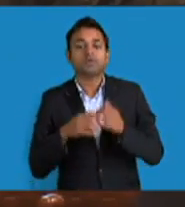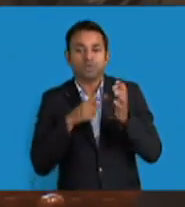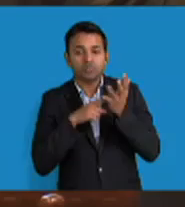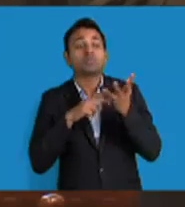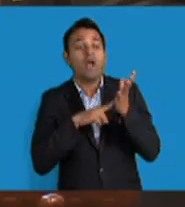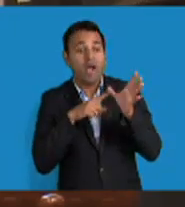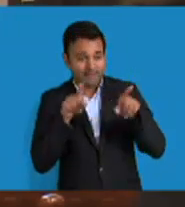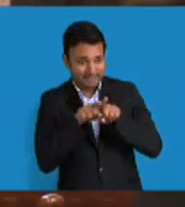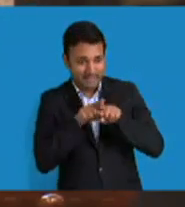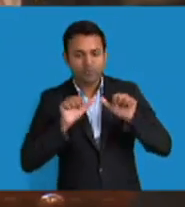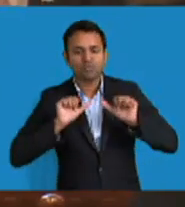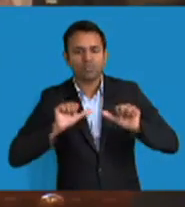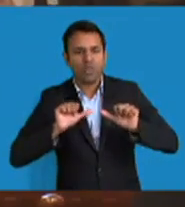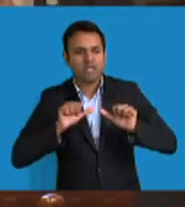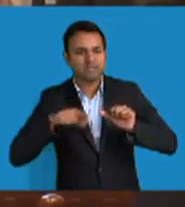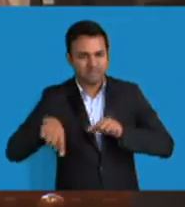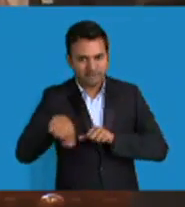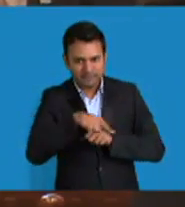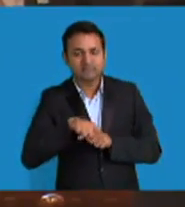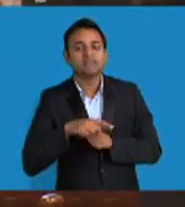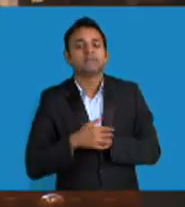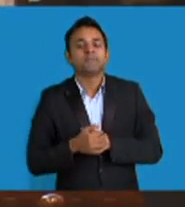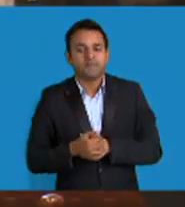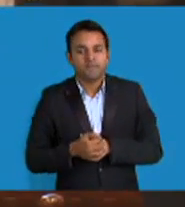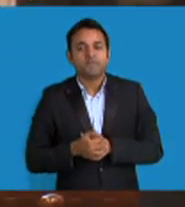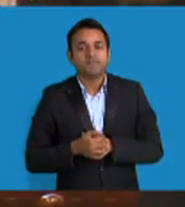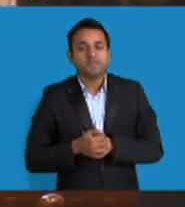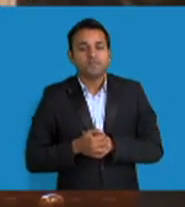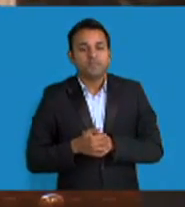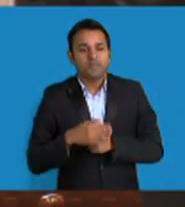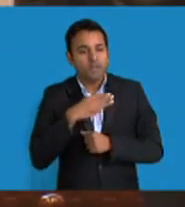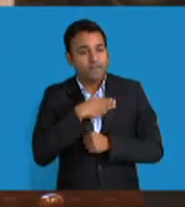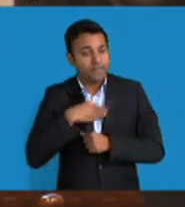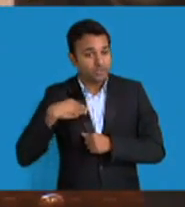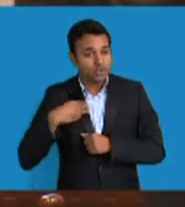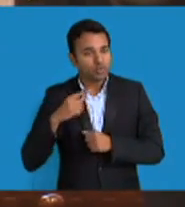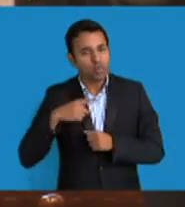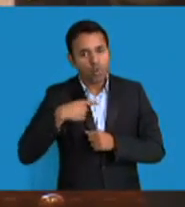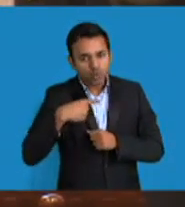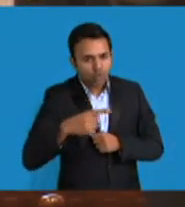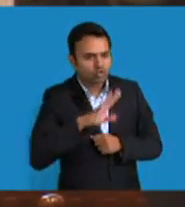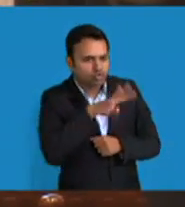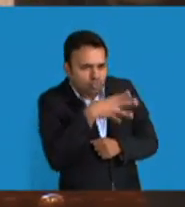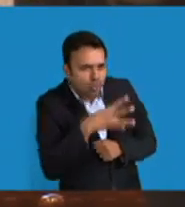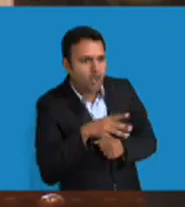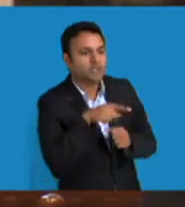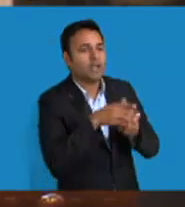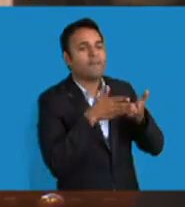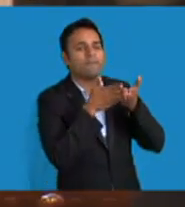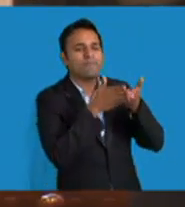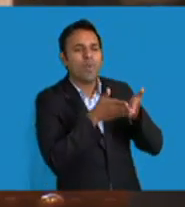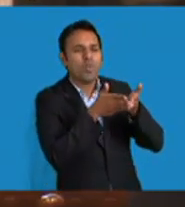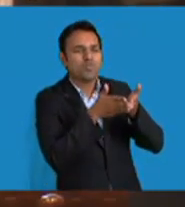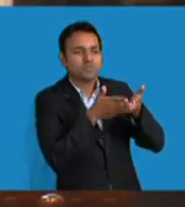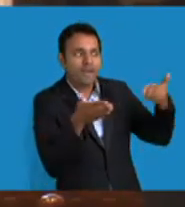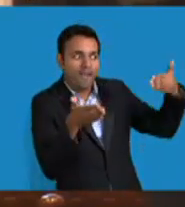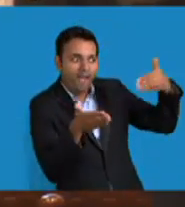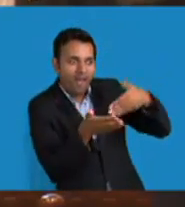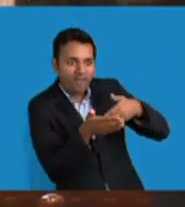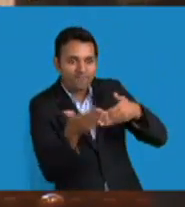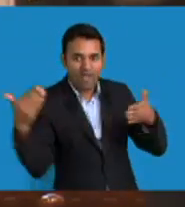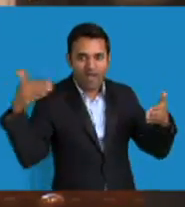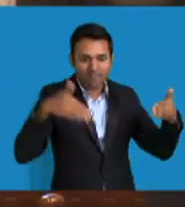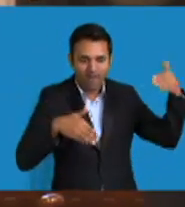the Ministry continues to ensure the verification of vessels passing through Fiji's fisheries water via the